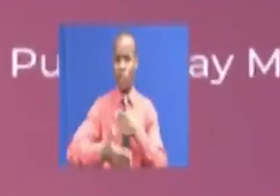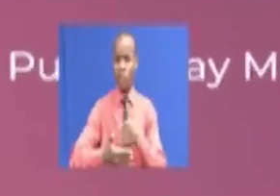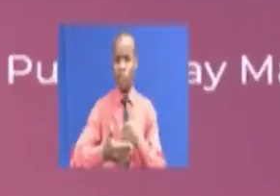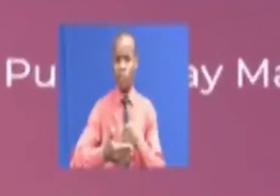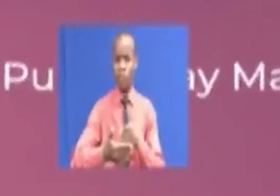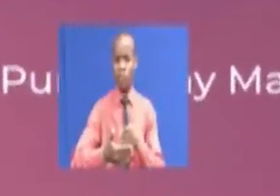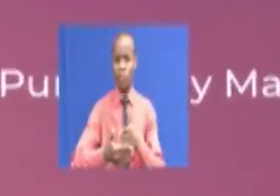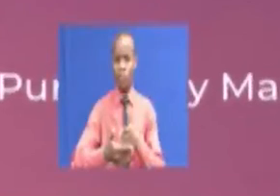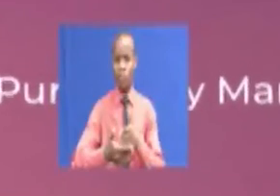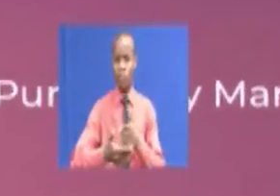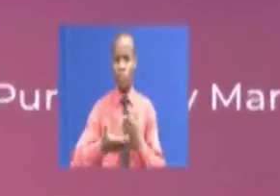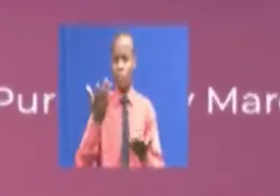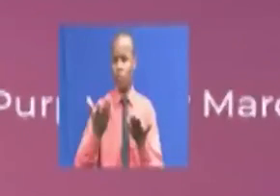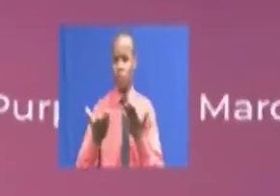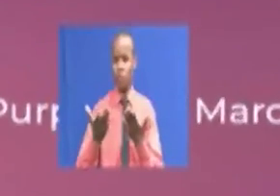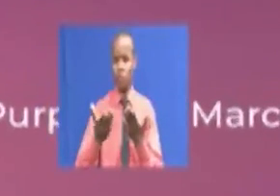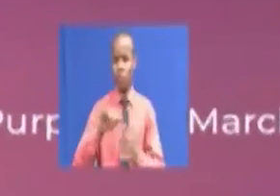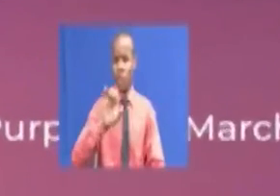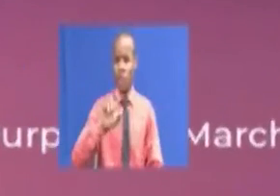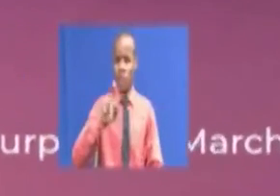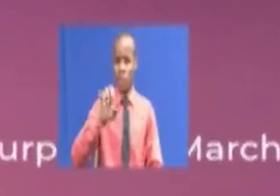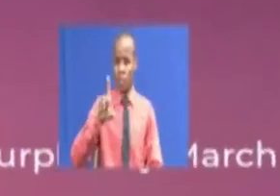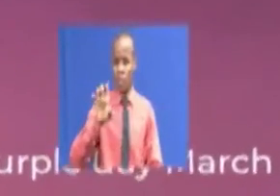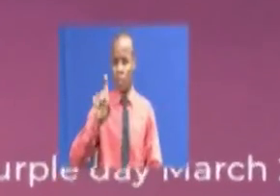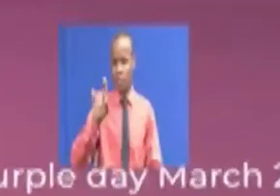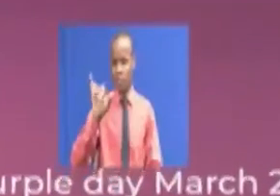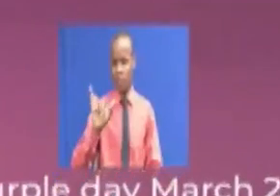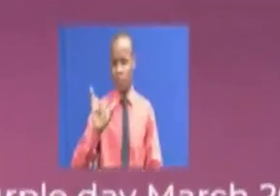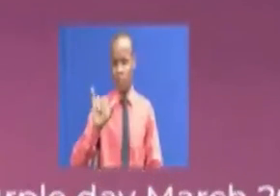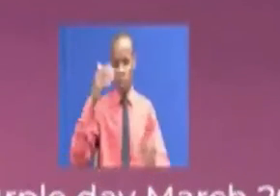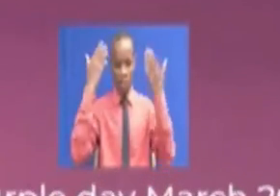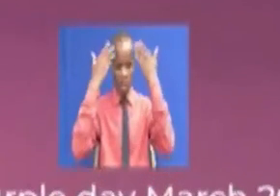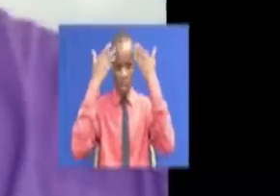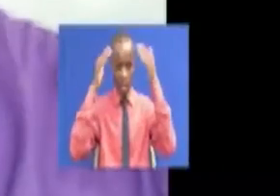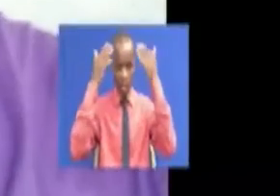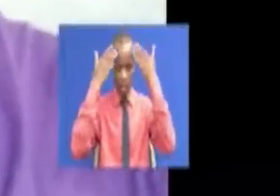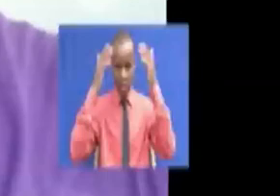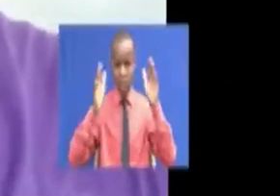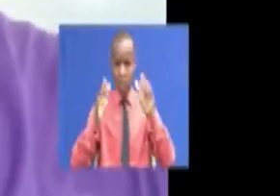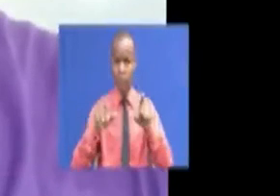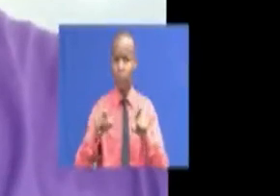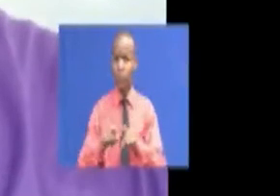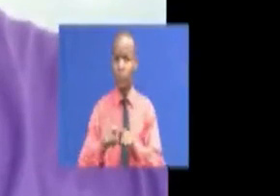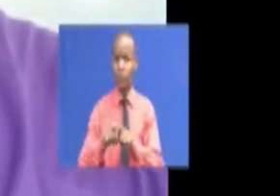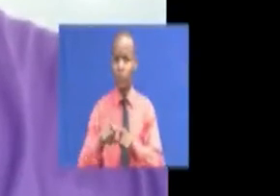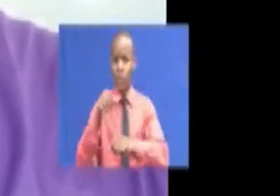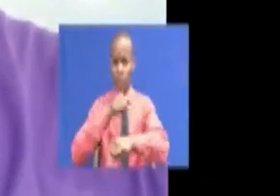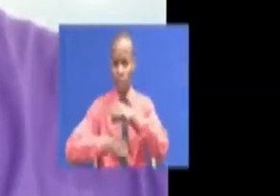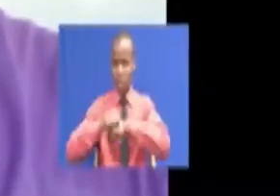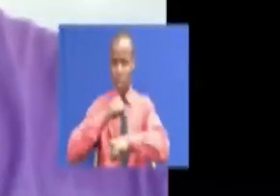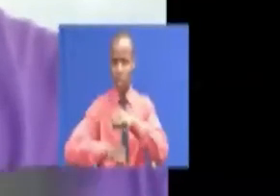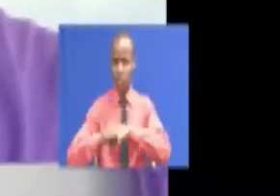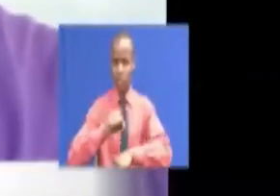purple signifies, you know, epilepsy awareness globally, and it's one of the activities